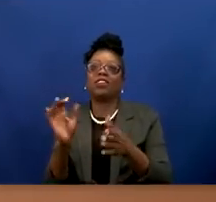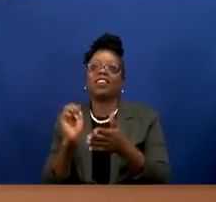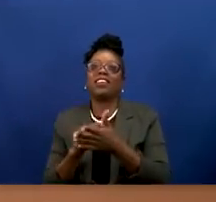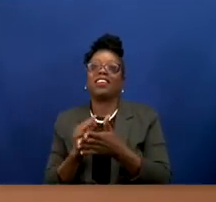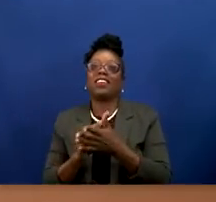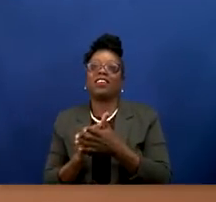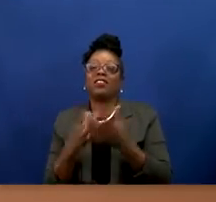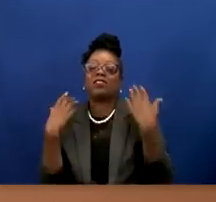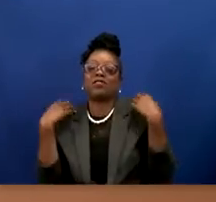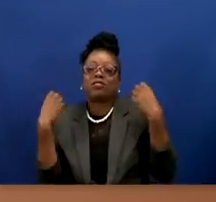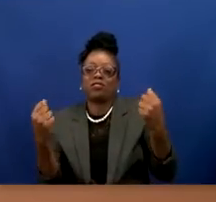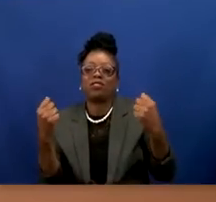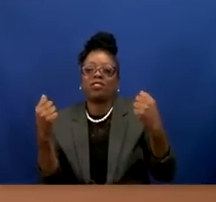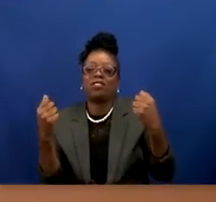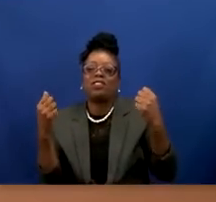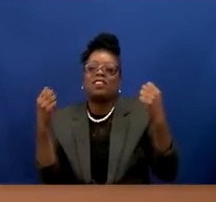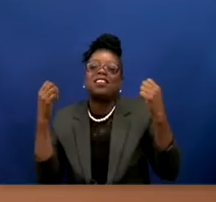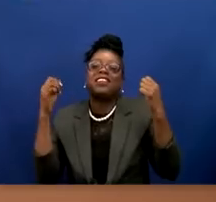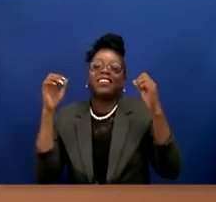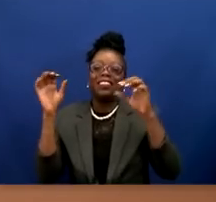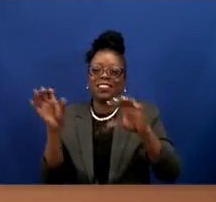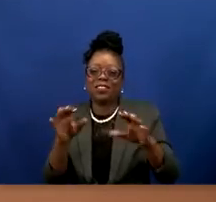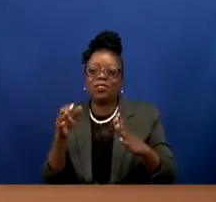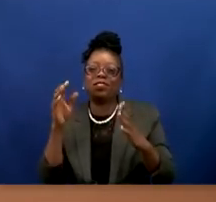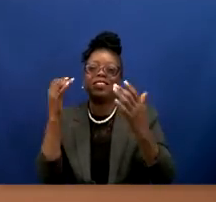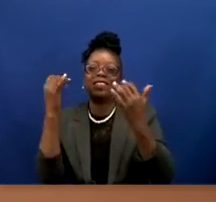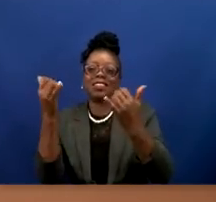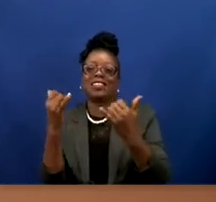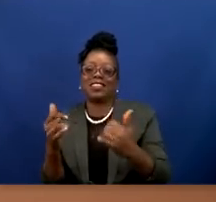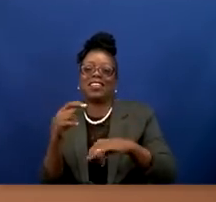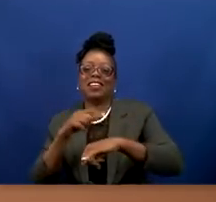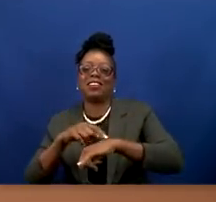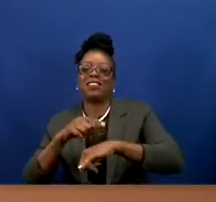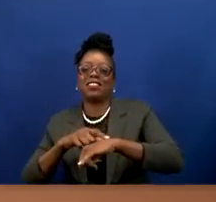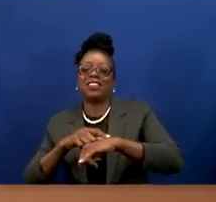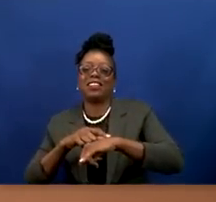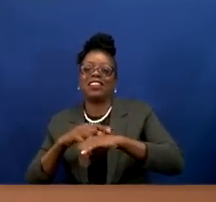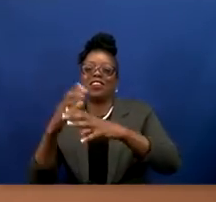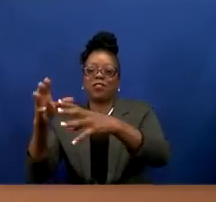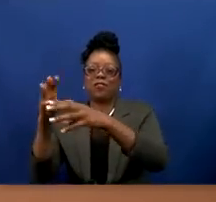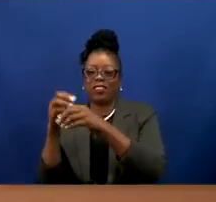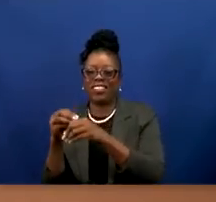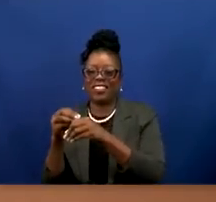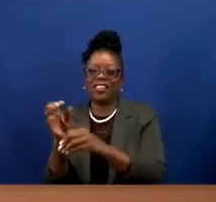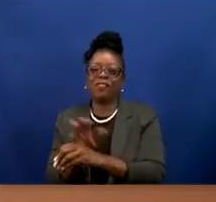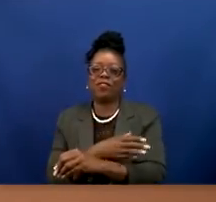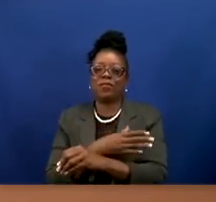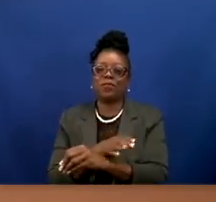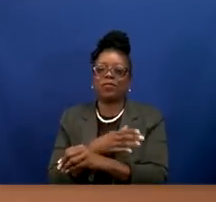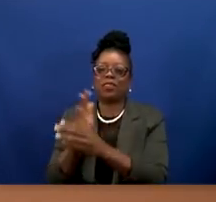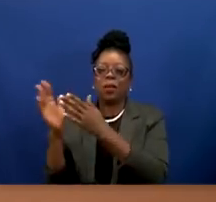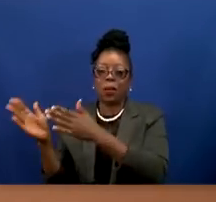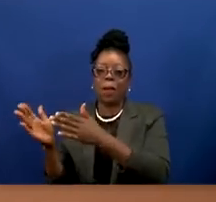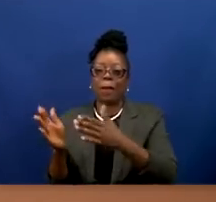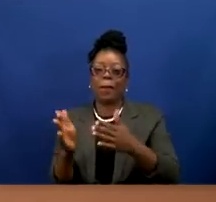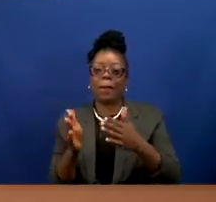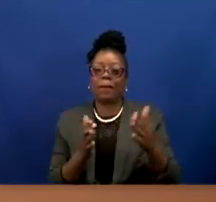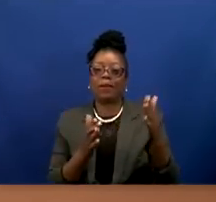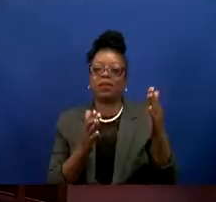Okay, just making sure I'm not talking to myself. I'm just making sure. God bless you. Receive the music ministry as they prepare us for the word of